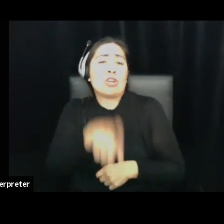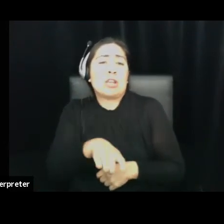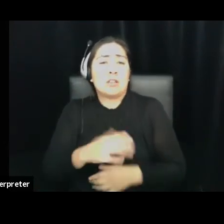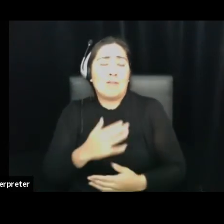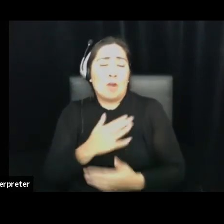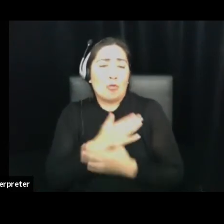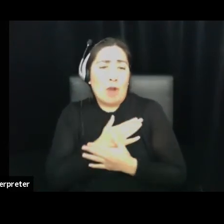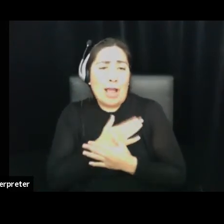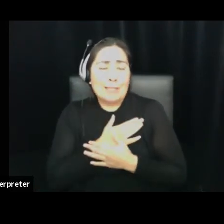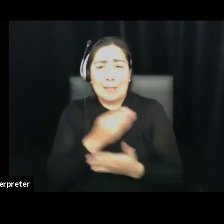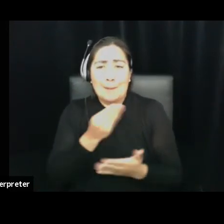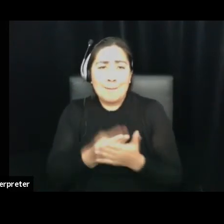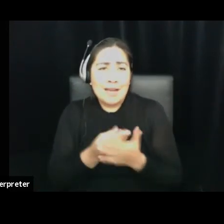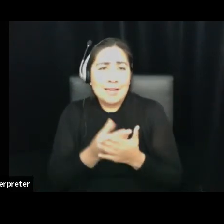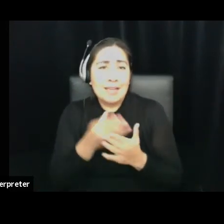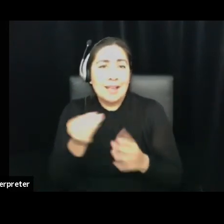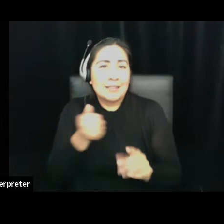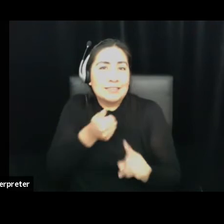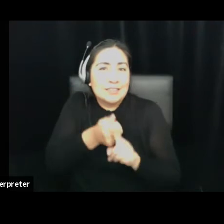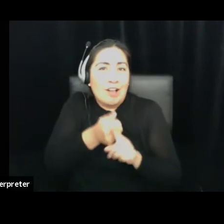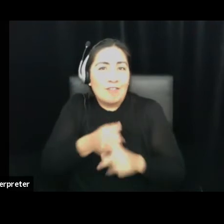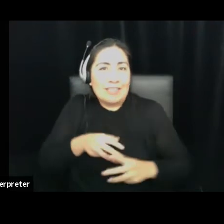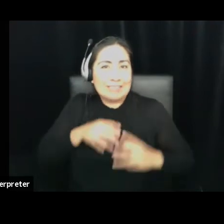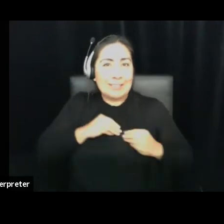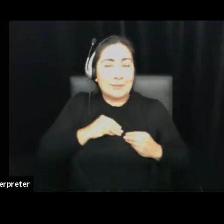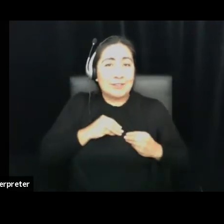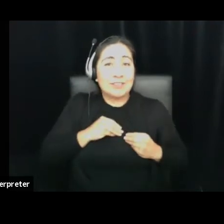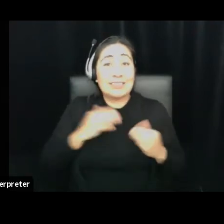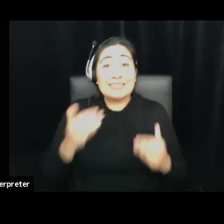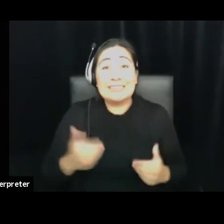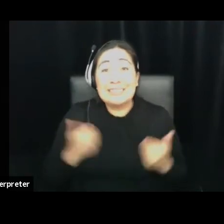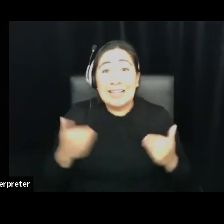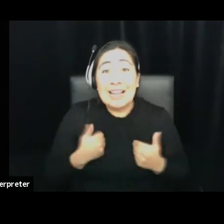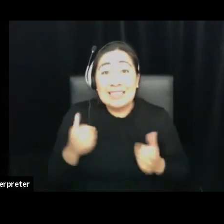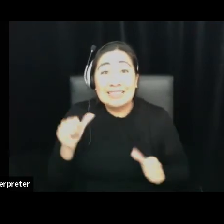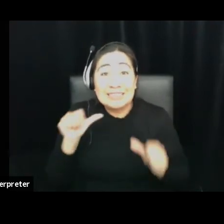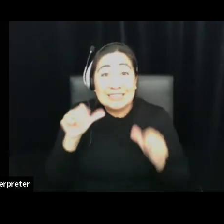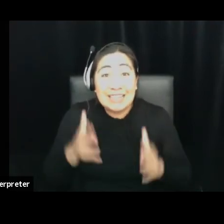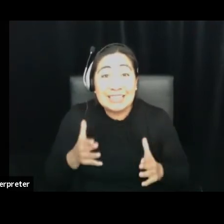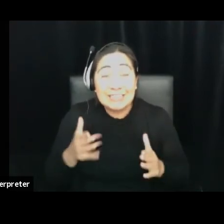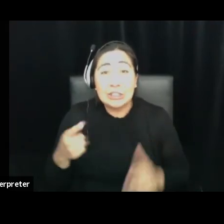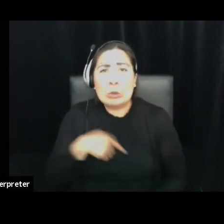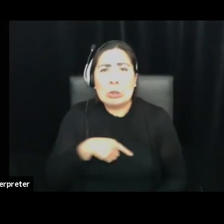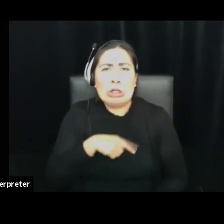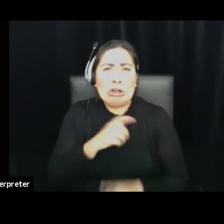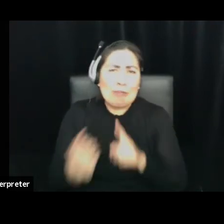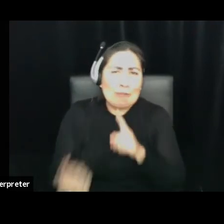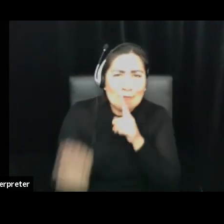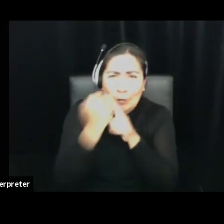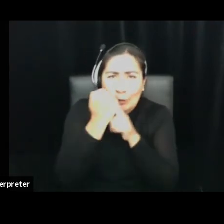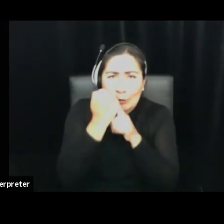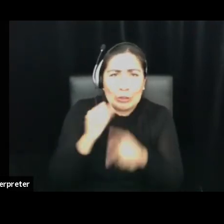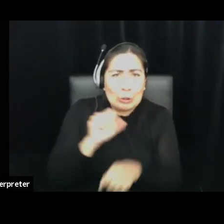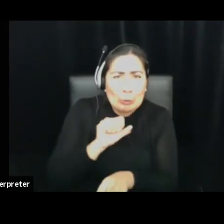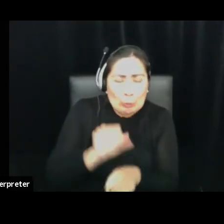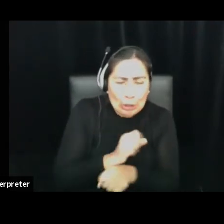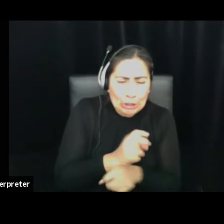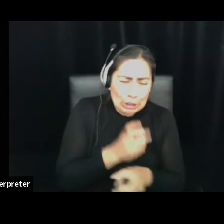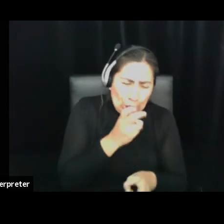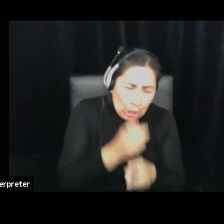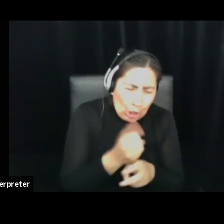and self-acceptance. As young scientists, we're fooled into working harder and